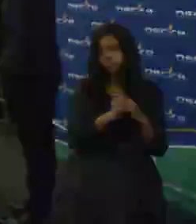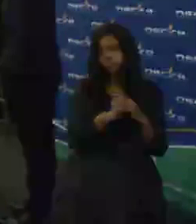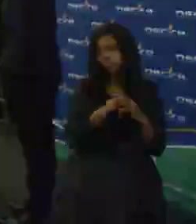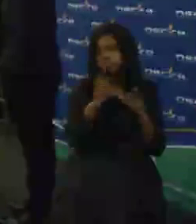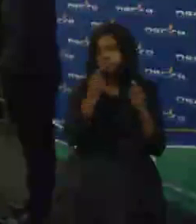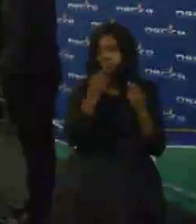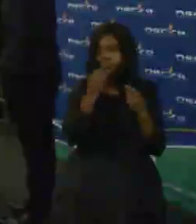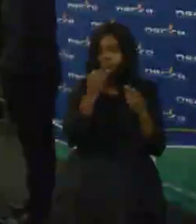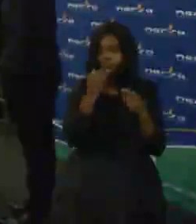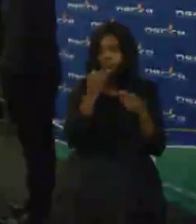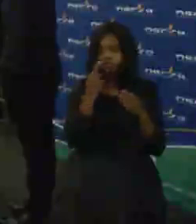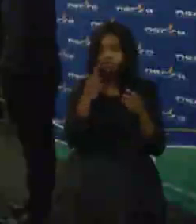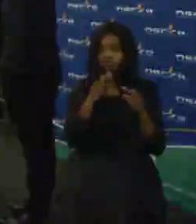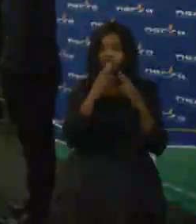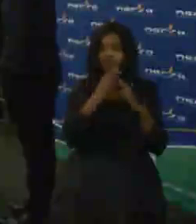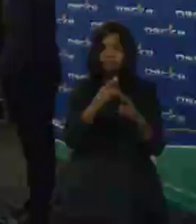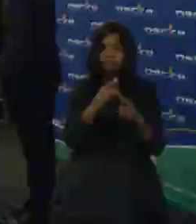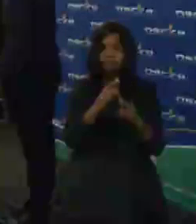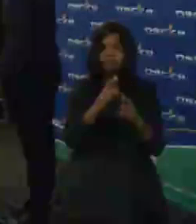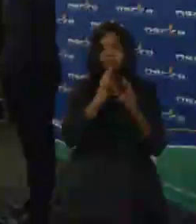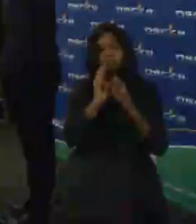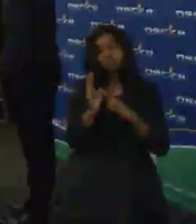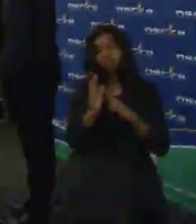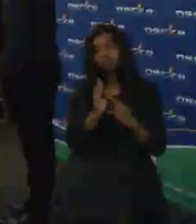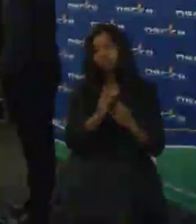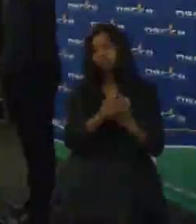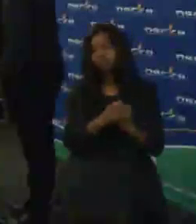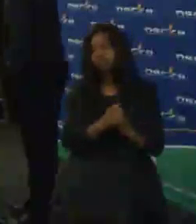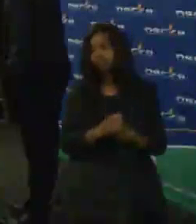Thank you very much for that response, Jen.